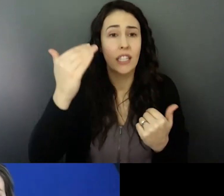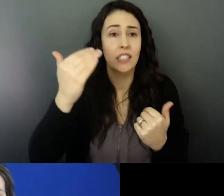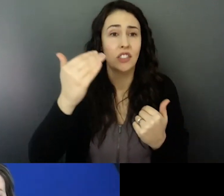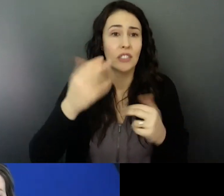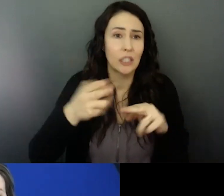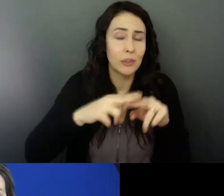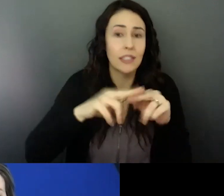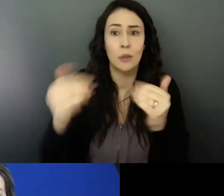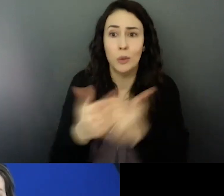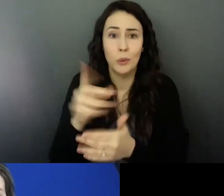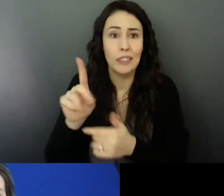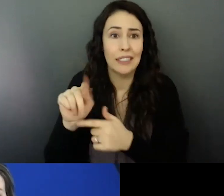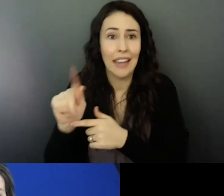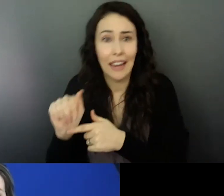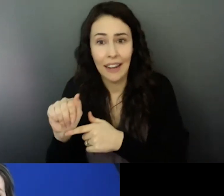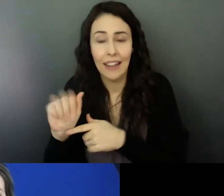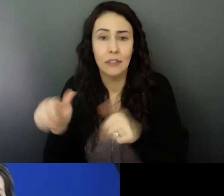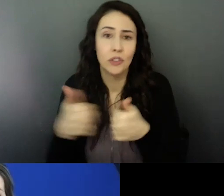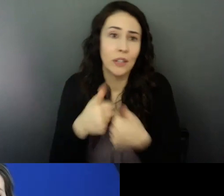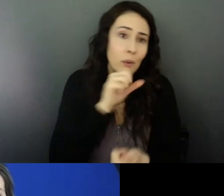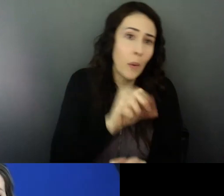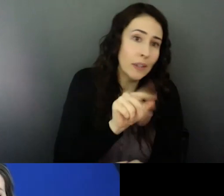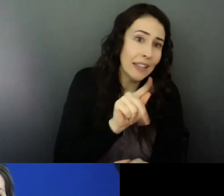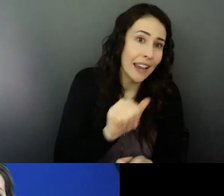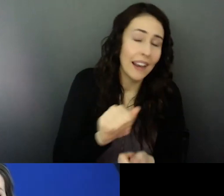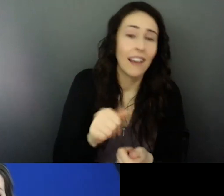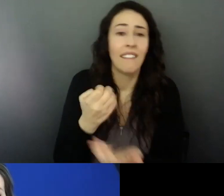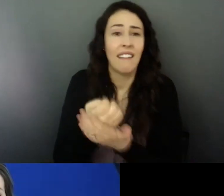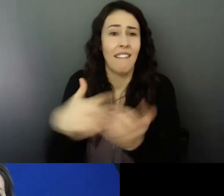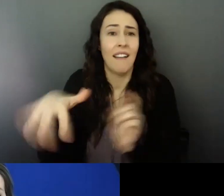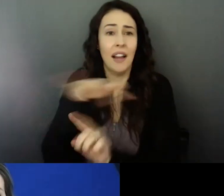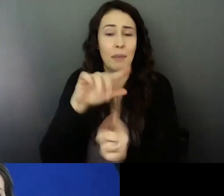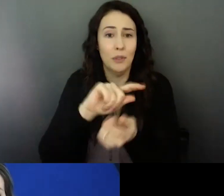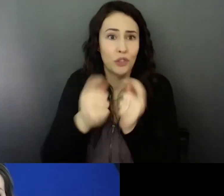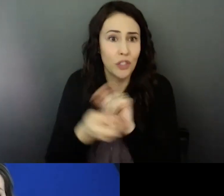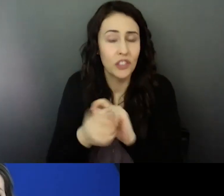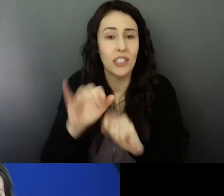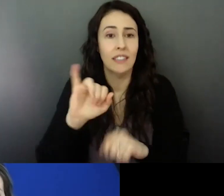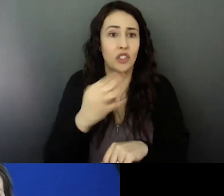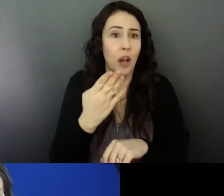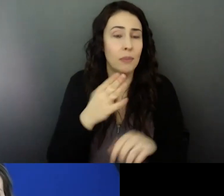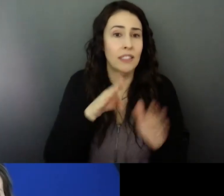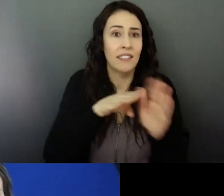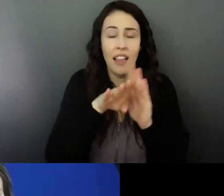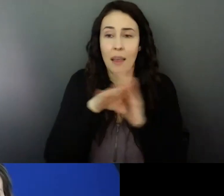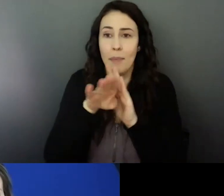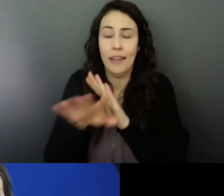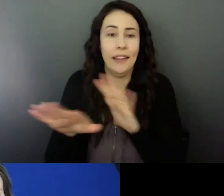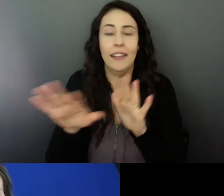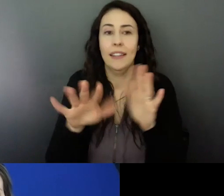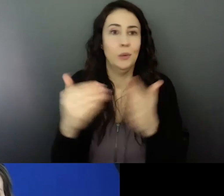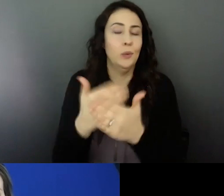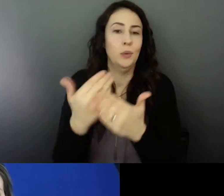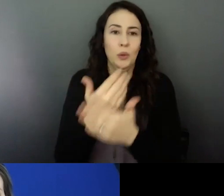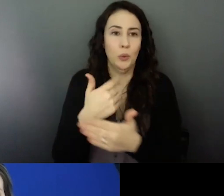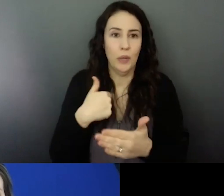old. The economy is changing, new jobs are developing that we didn't even know about, right? So we have to have a model